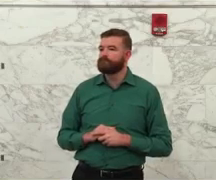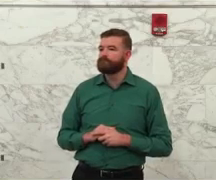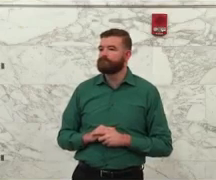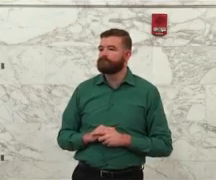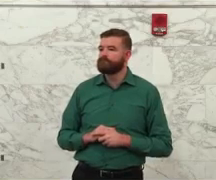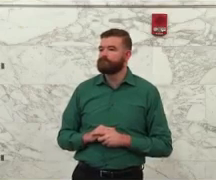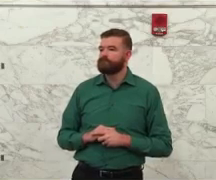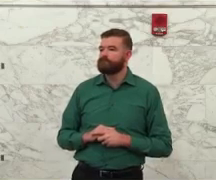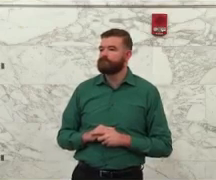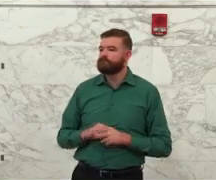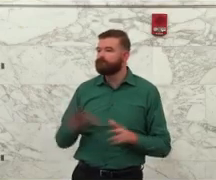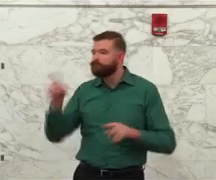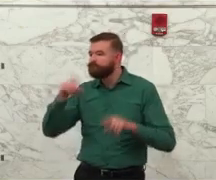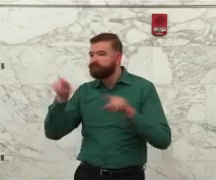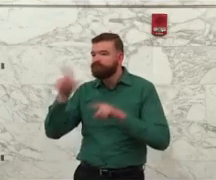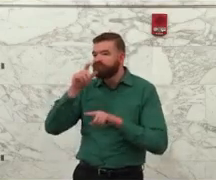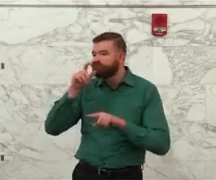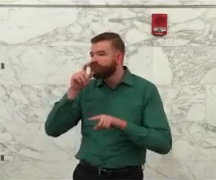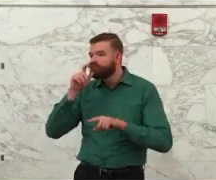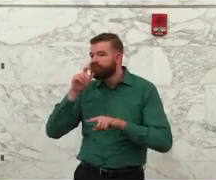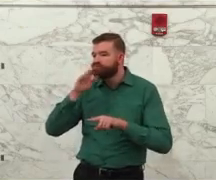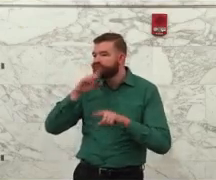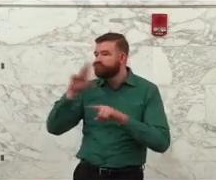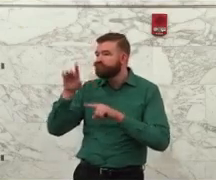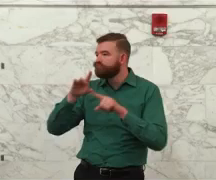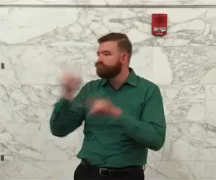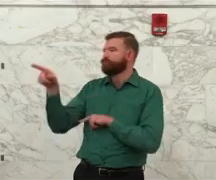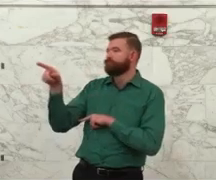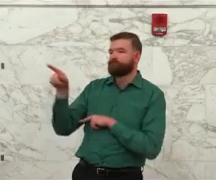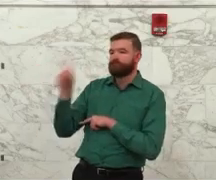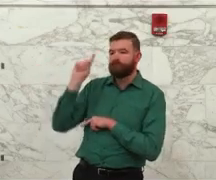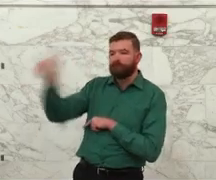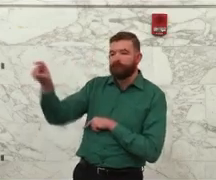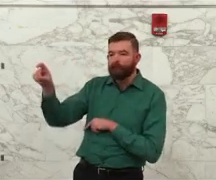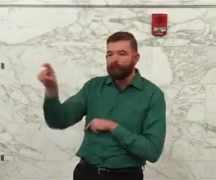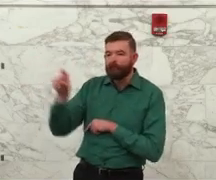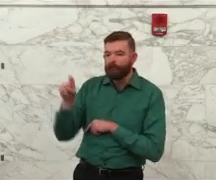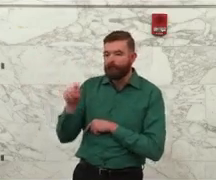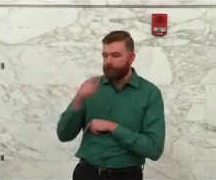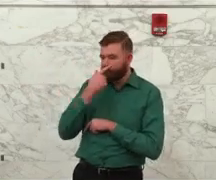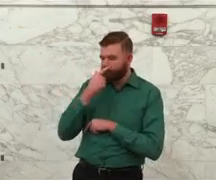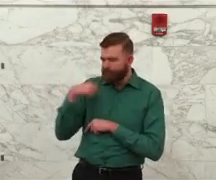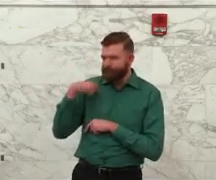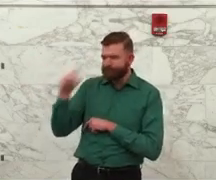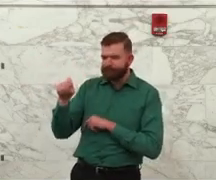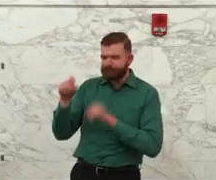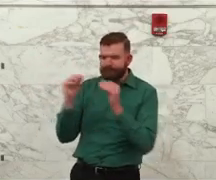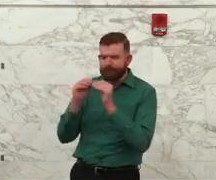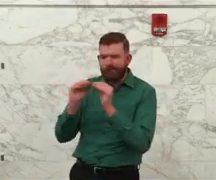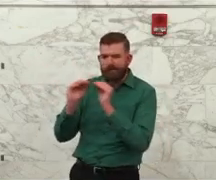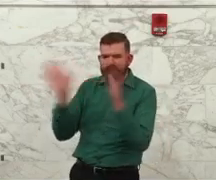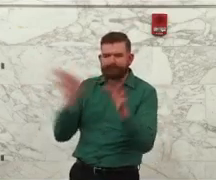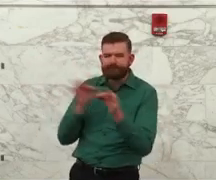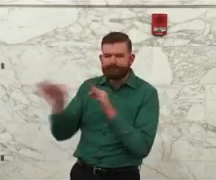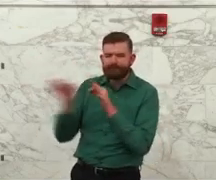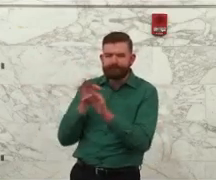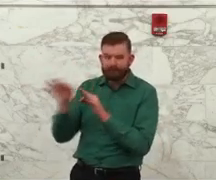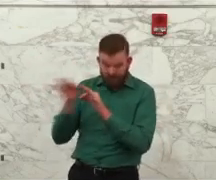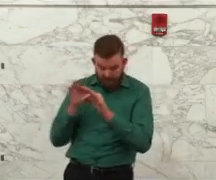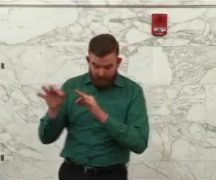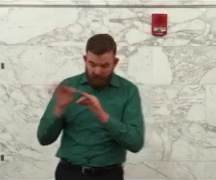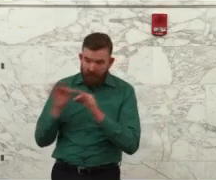back across one more time. Hospitals are looking for guidance on two things, according to one of my fellow reporters. One, when they should use or when they should